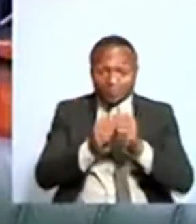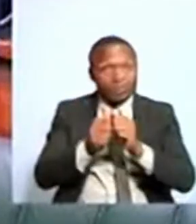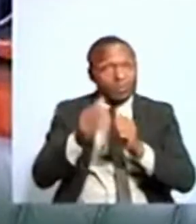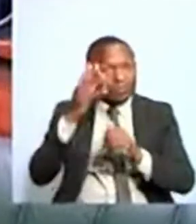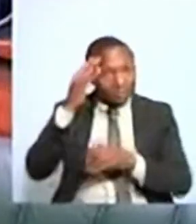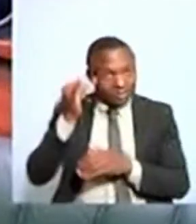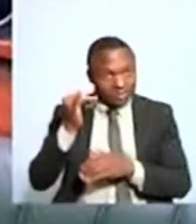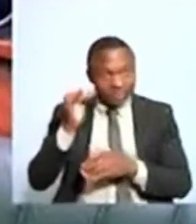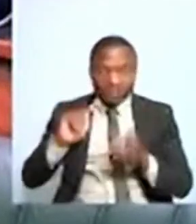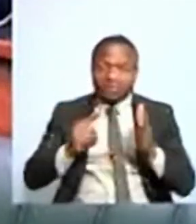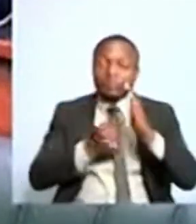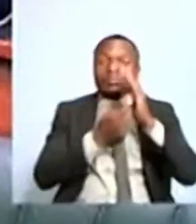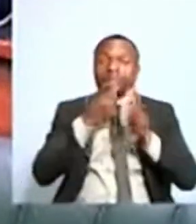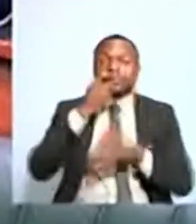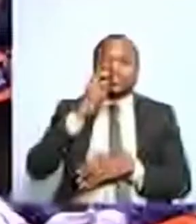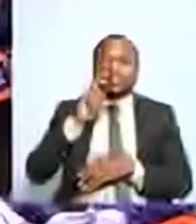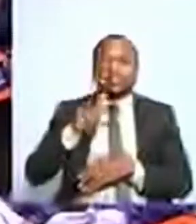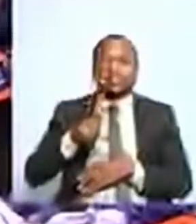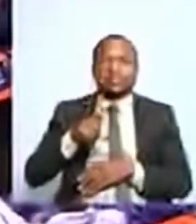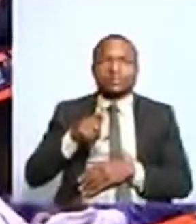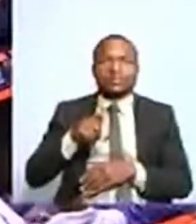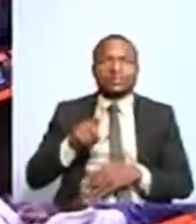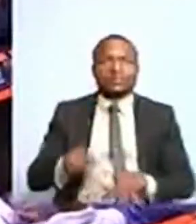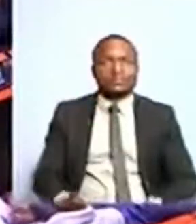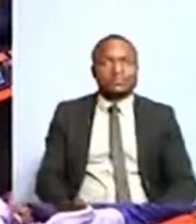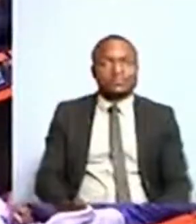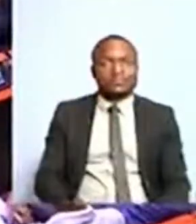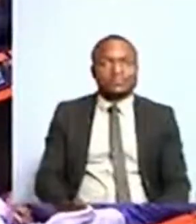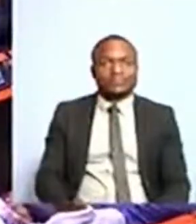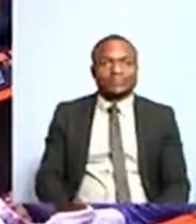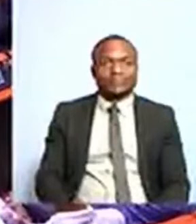to... On a point of order, Mr. Speaker.